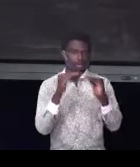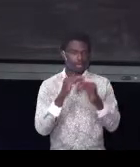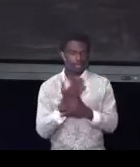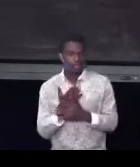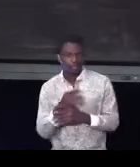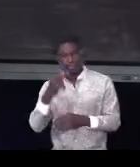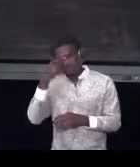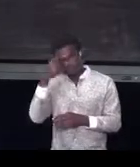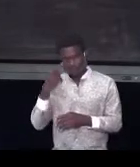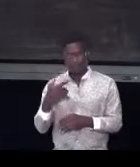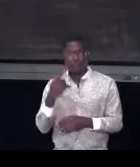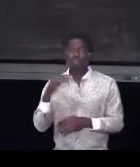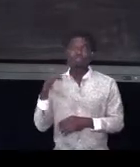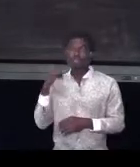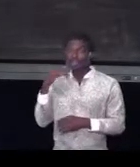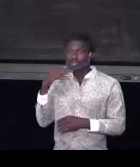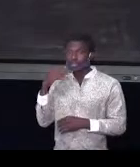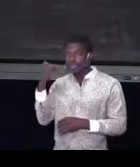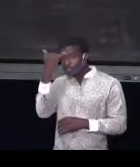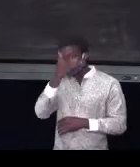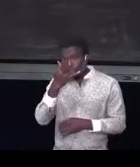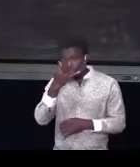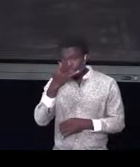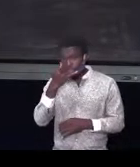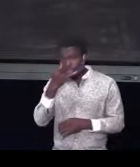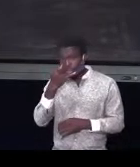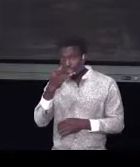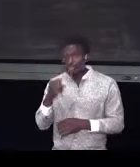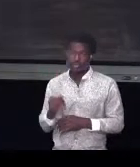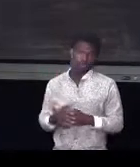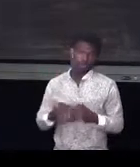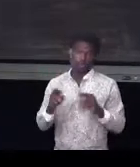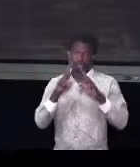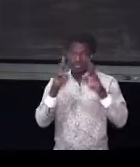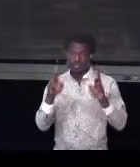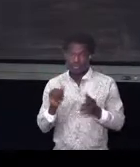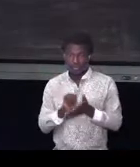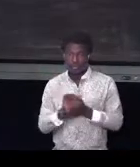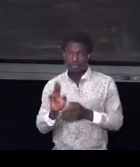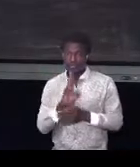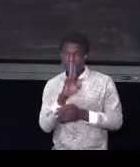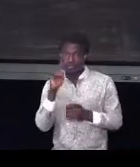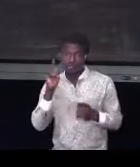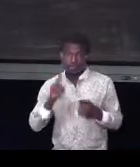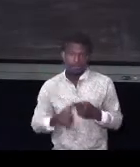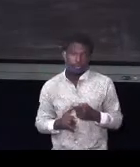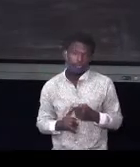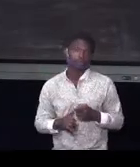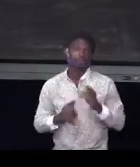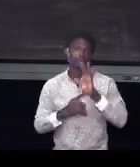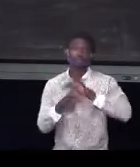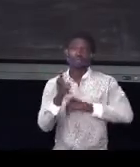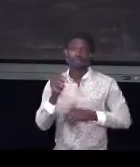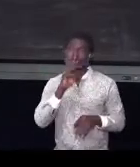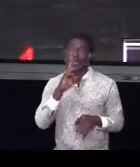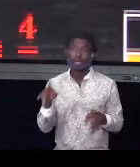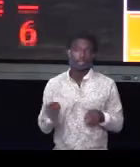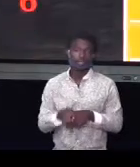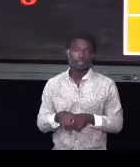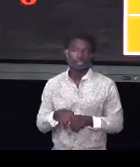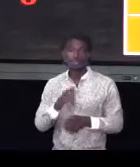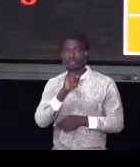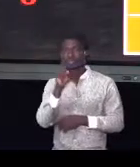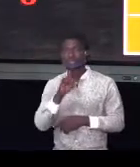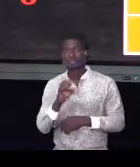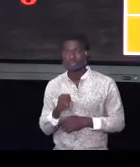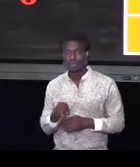equivalent fractions because the yellow rectangle that we use to represent them are of the same size. Now, I'll bring